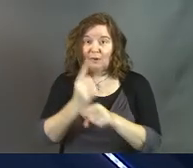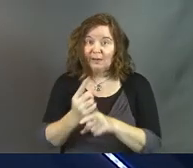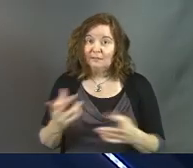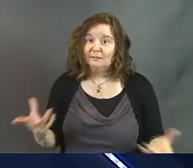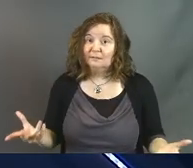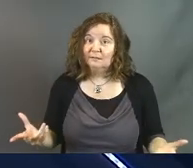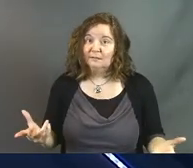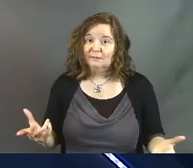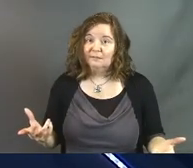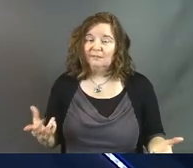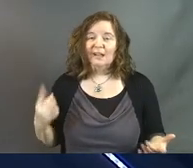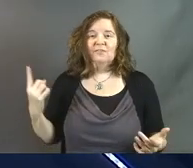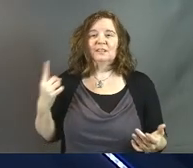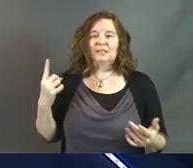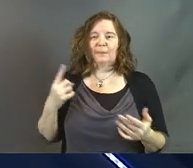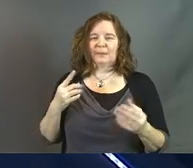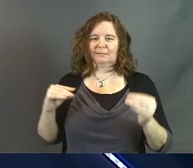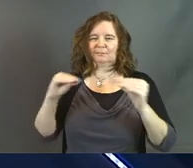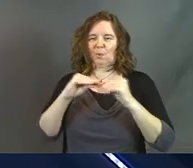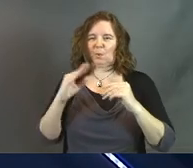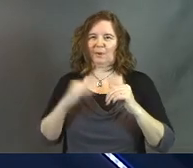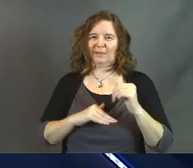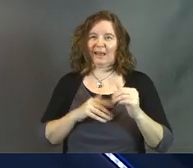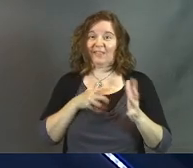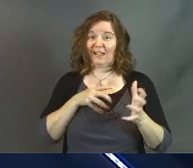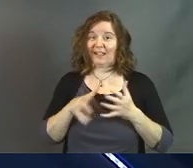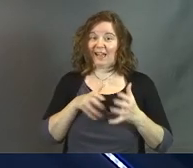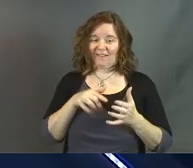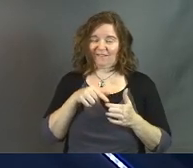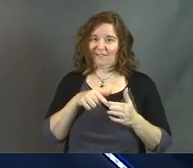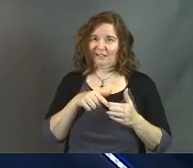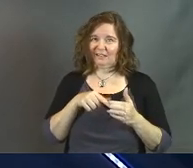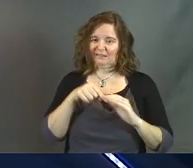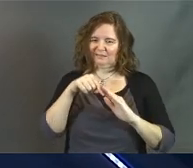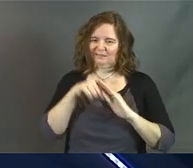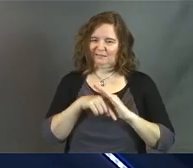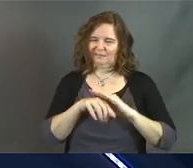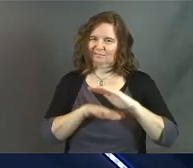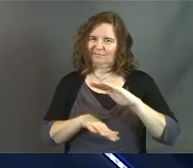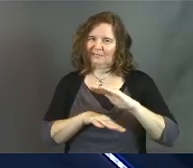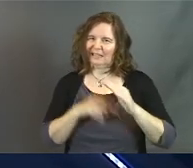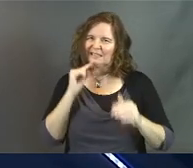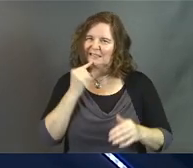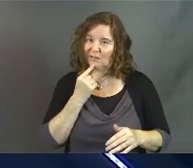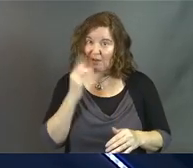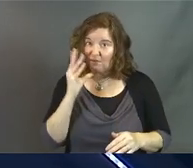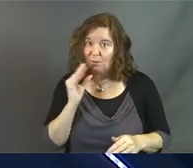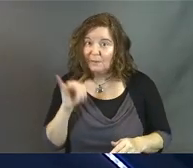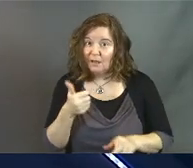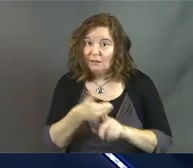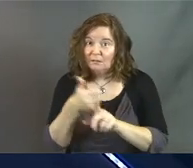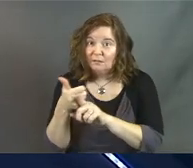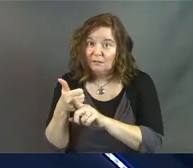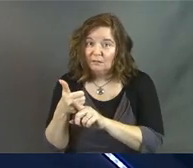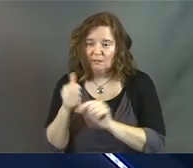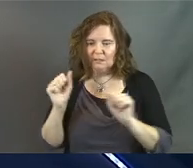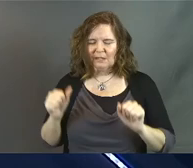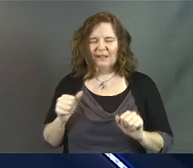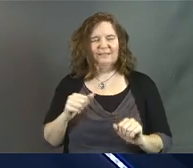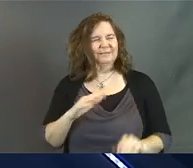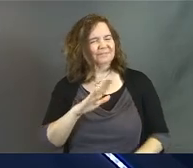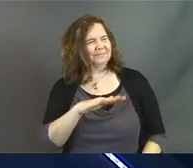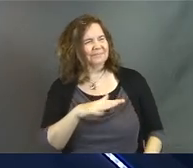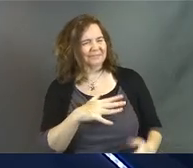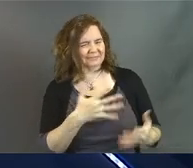Right? There's something beyond the laugh that's a little bit more serious. Have you ever experienced that? Could you please